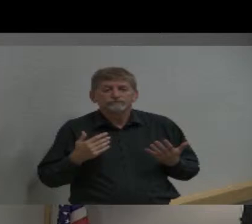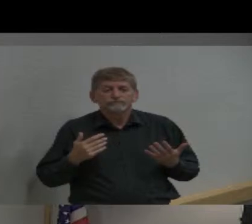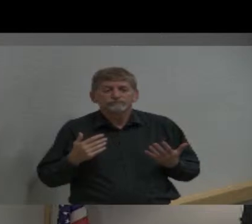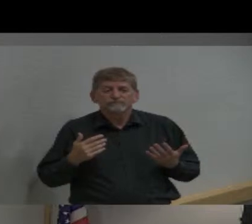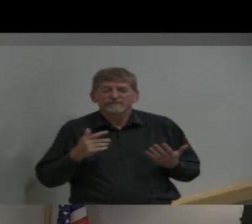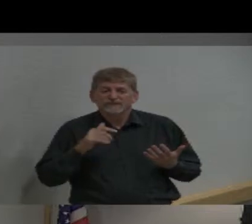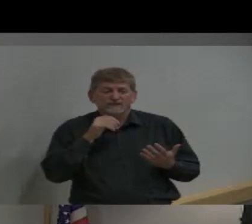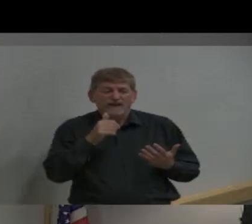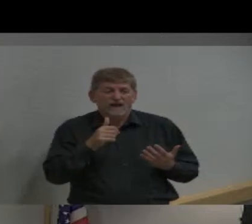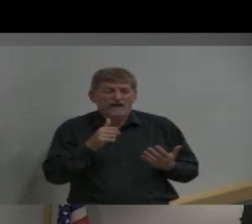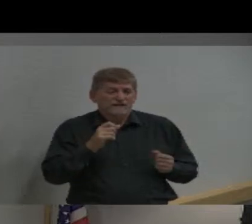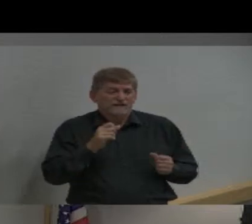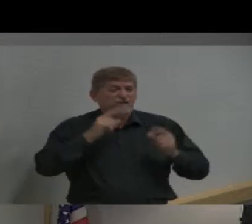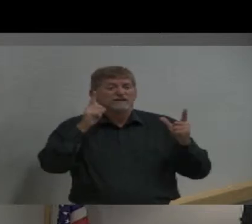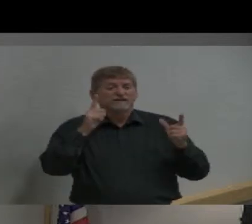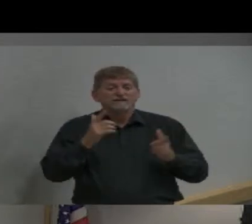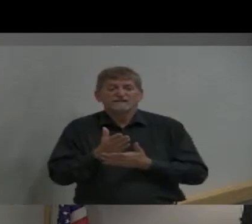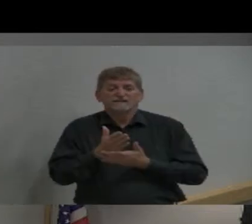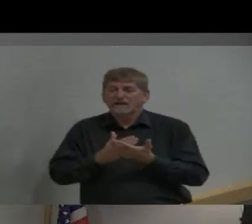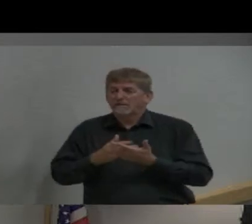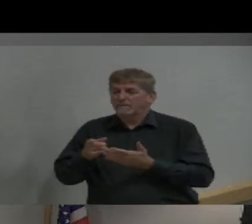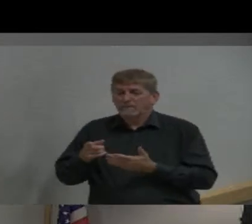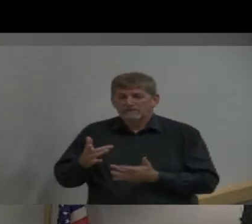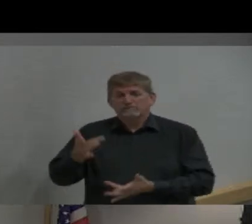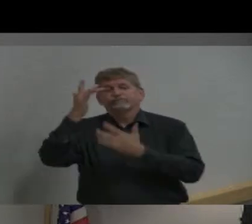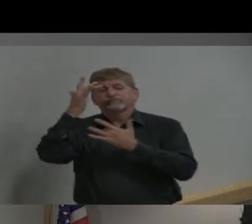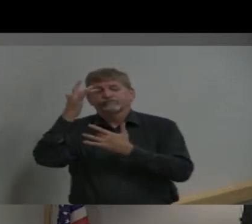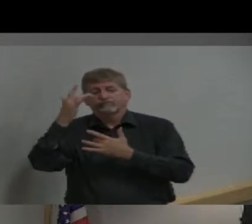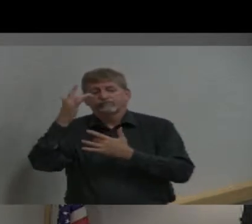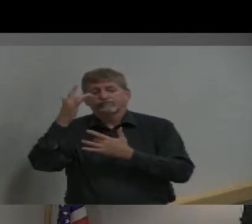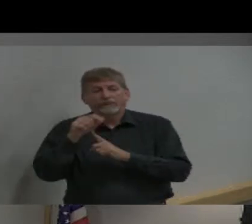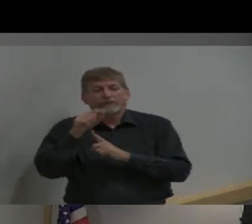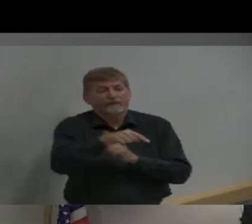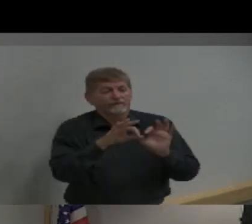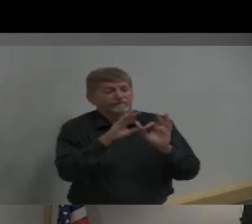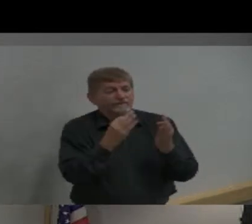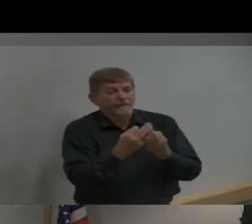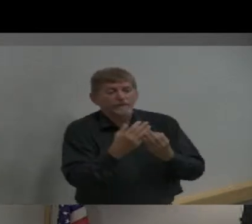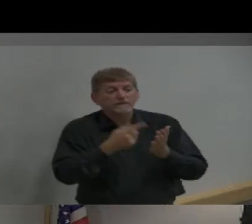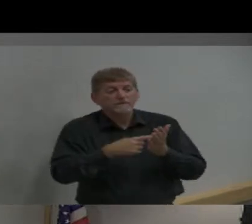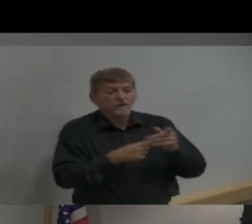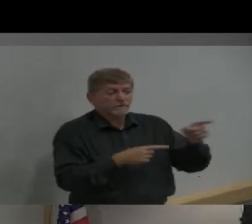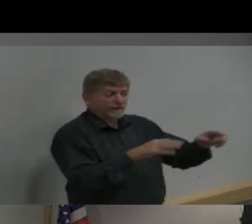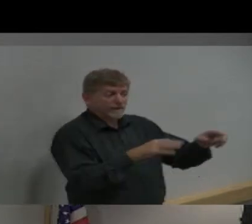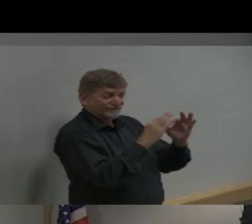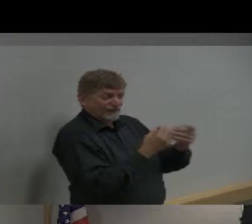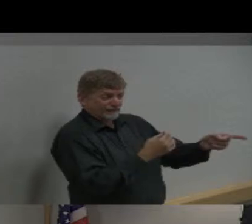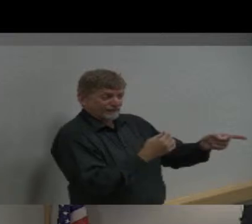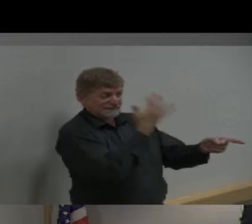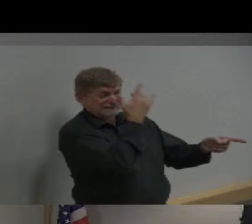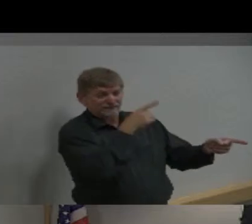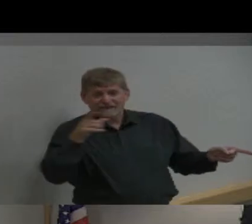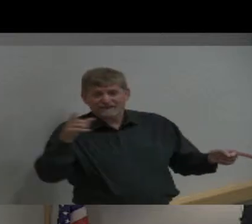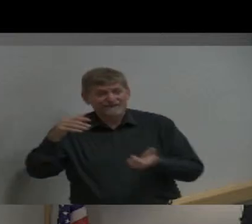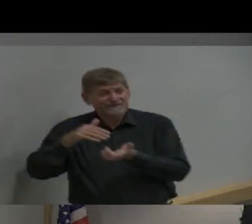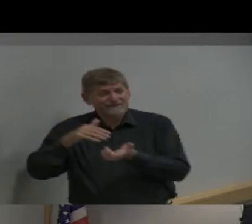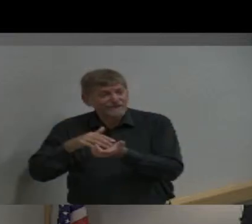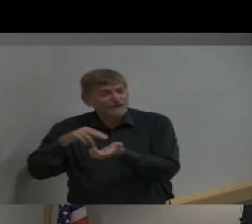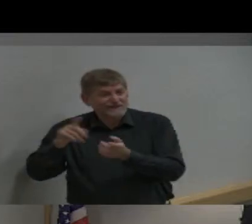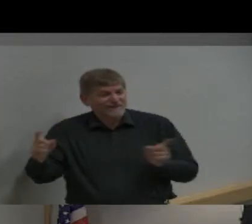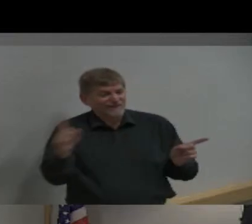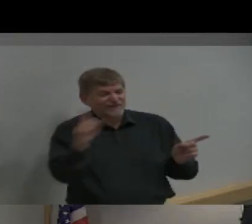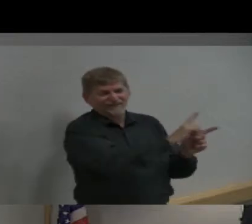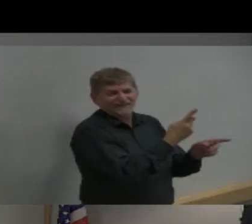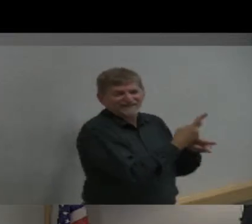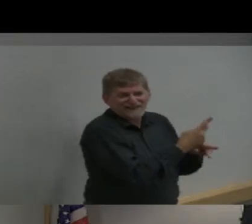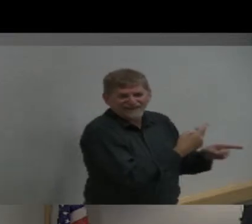people are getting sick or their family members are getting sick and they're needing to care for family members. And so that's an